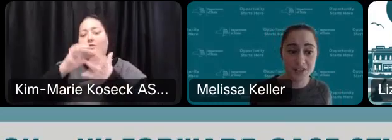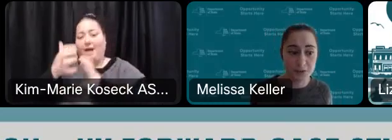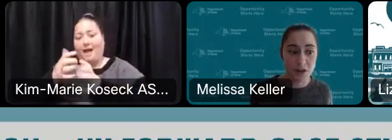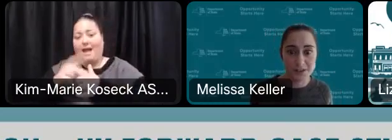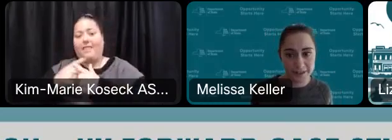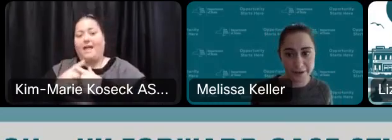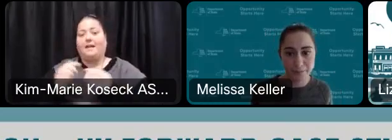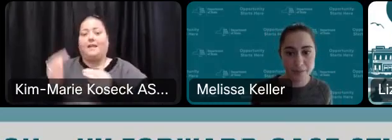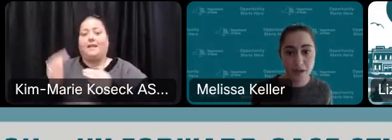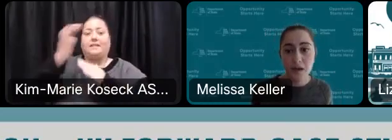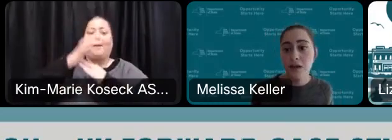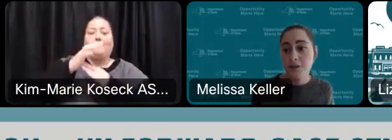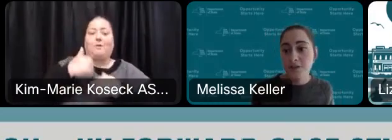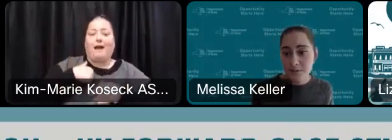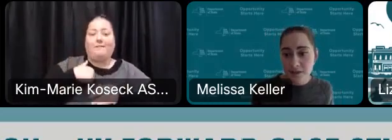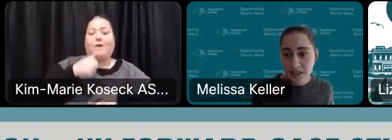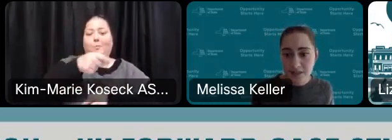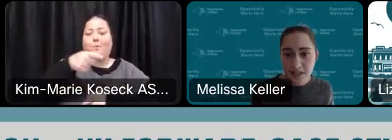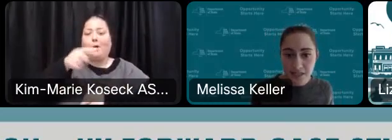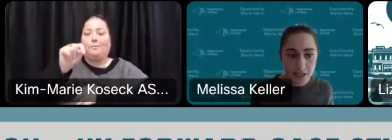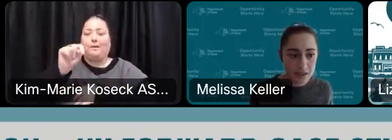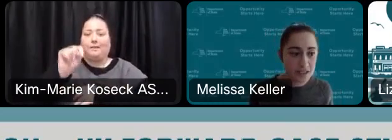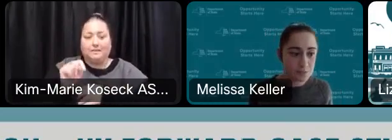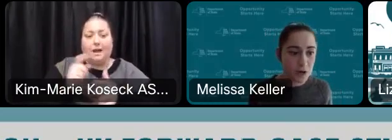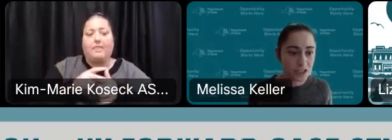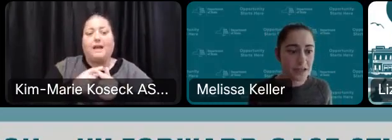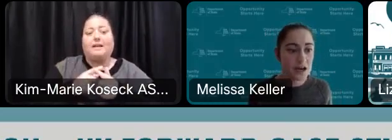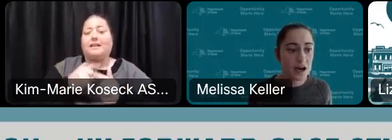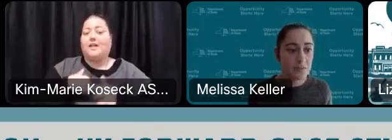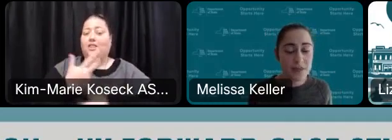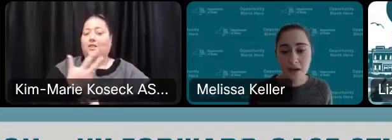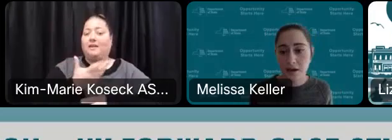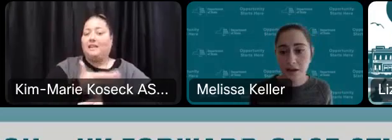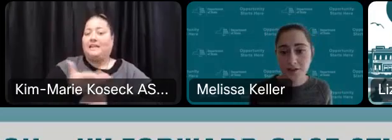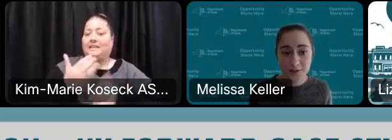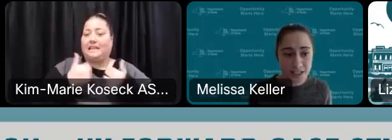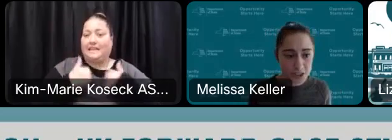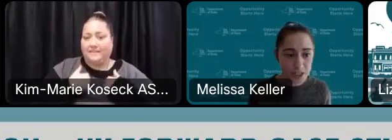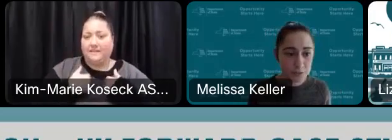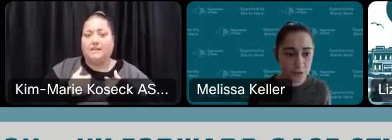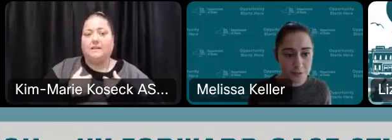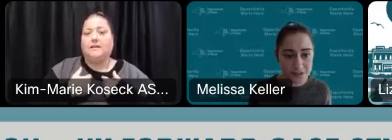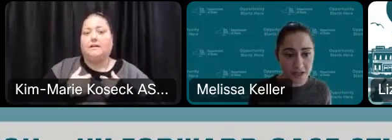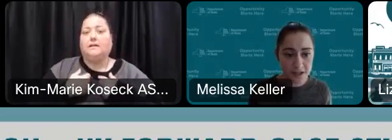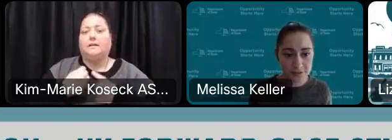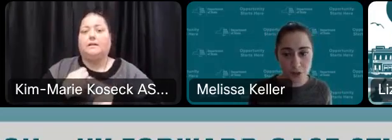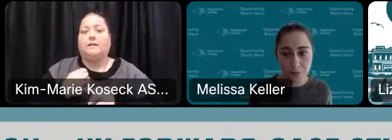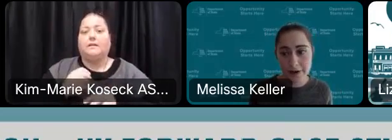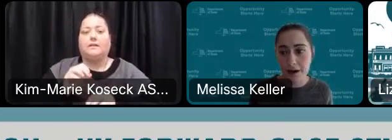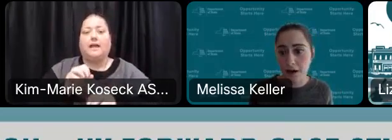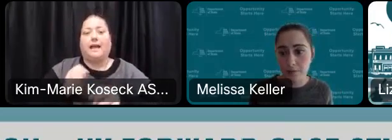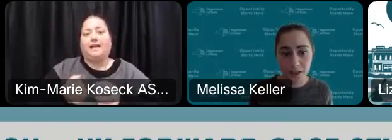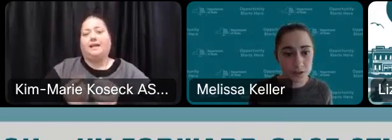on a smaller scale. So some of the things that they did here in this project, they substantially improved the building